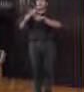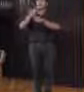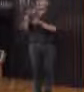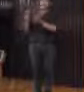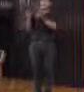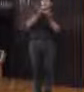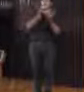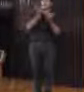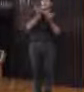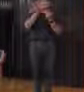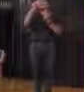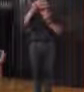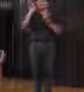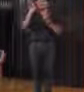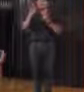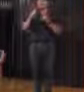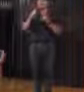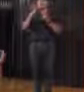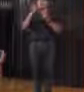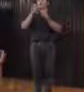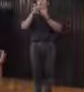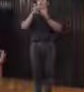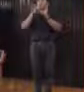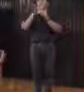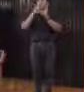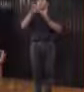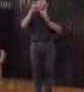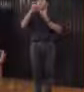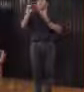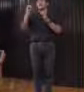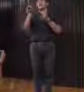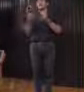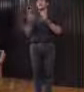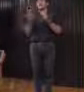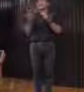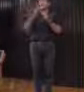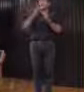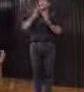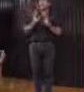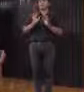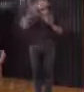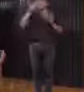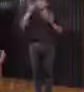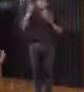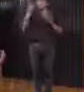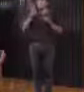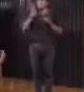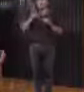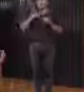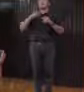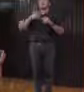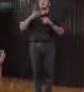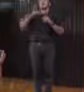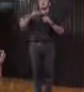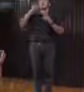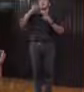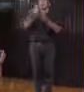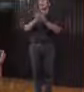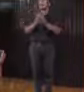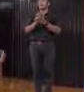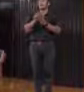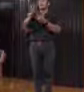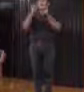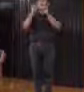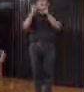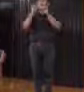Article 370 is particularly relevant anyway. But I do believe, I hear Mr. Datar's